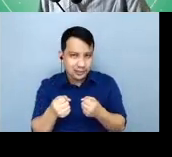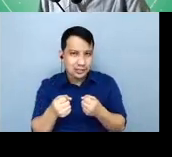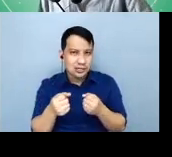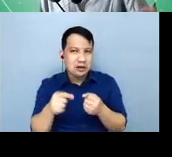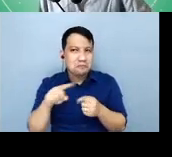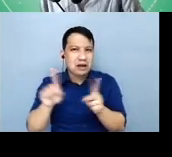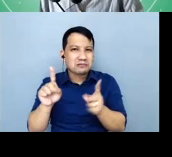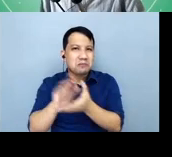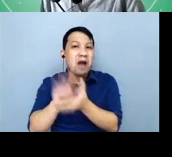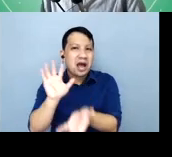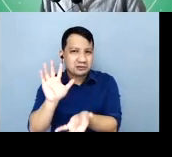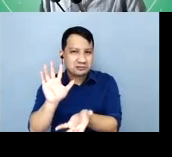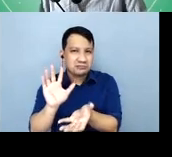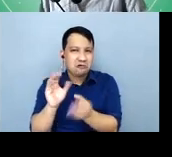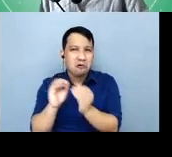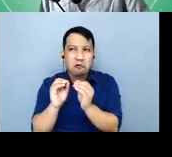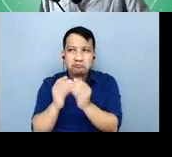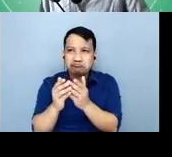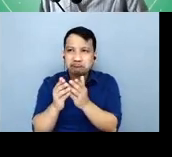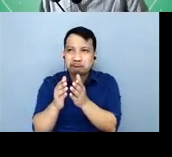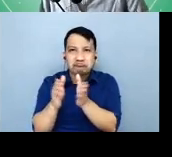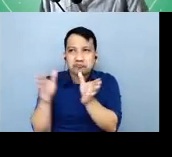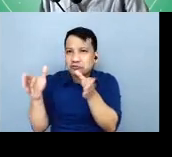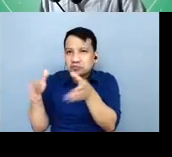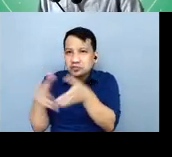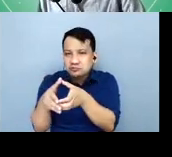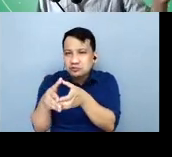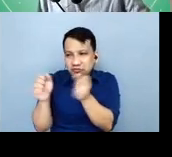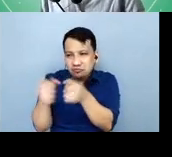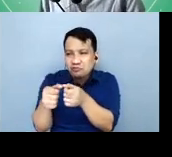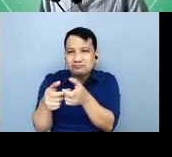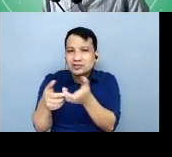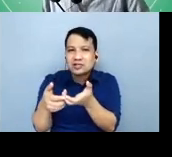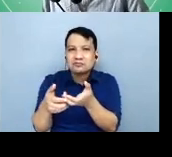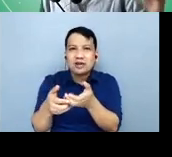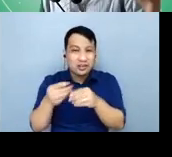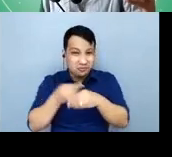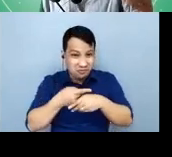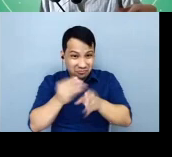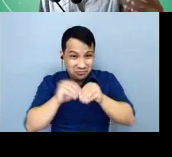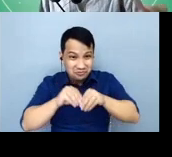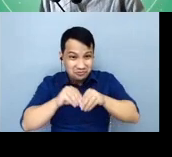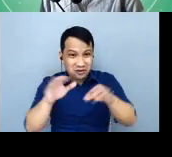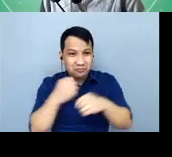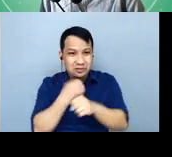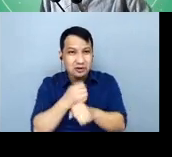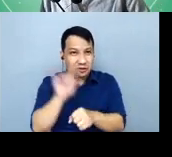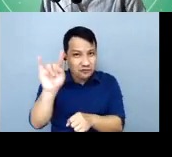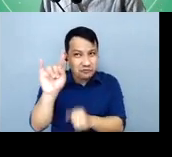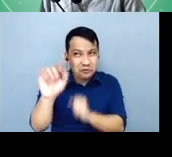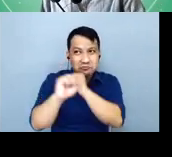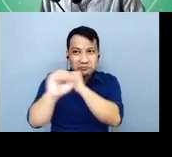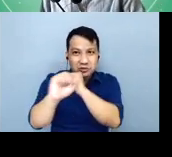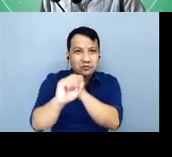expensive, or they are smaller for their cost. And that mass-produced or commercial or